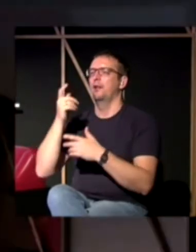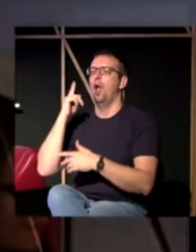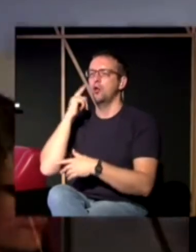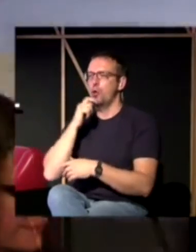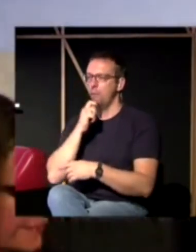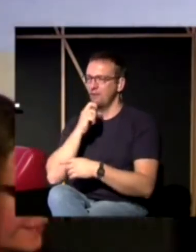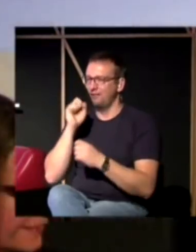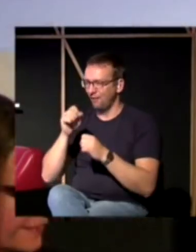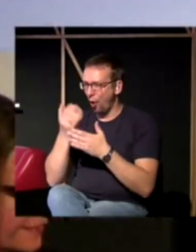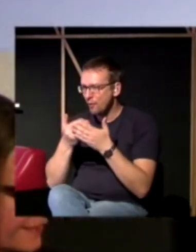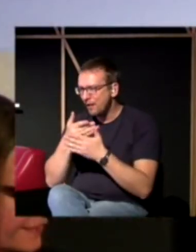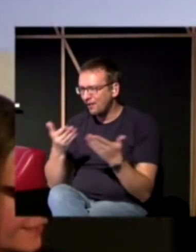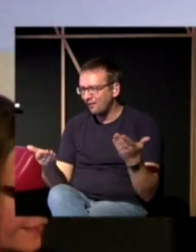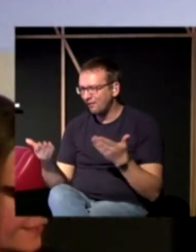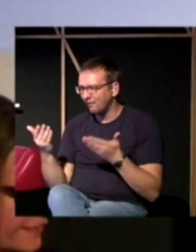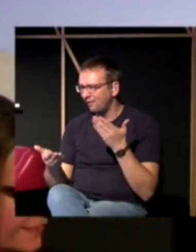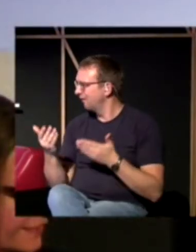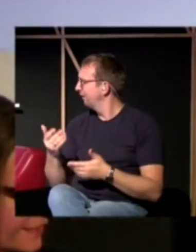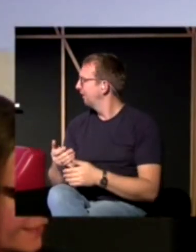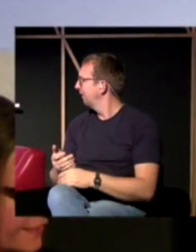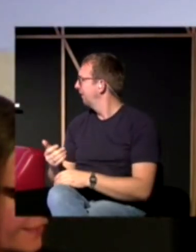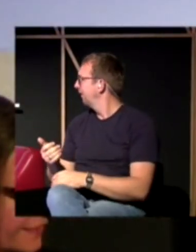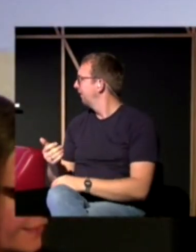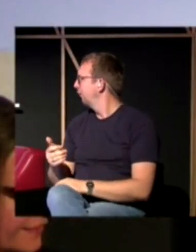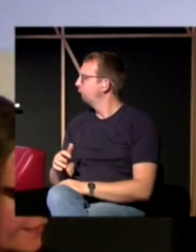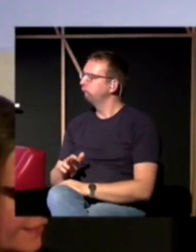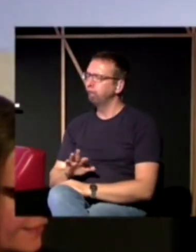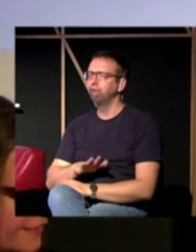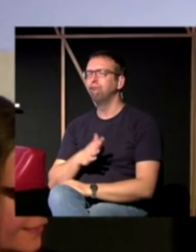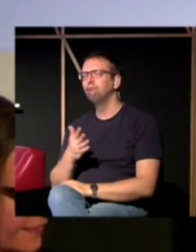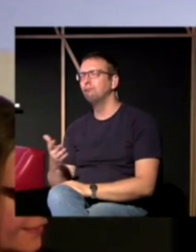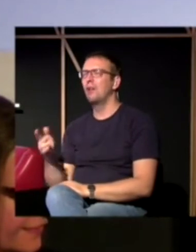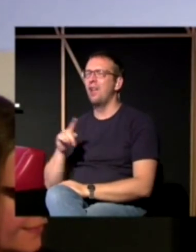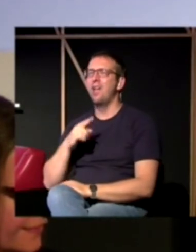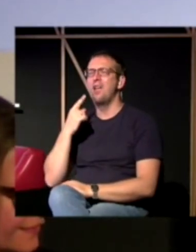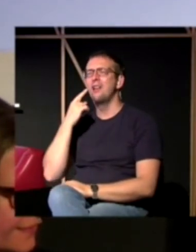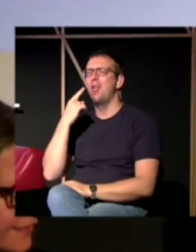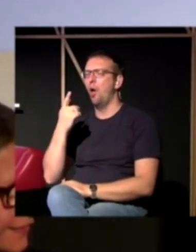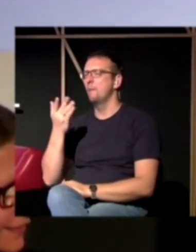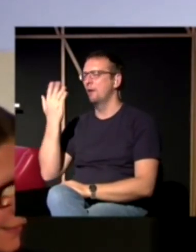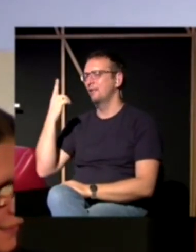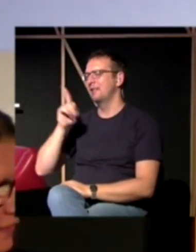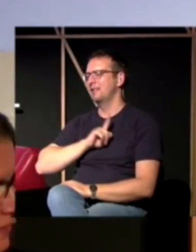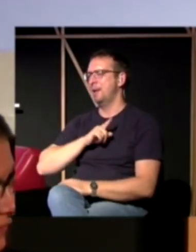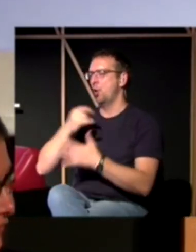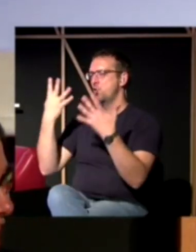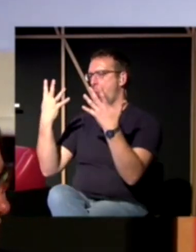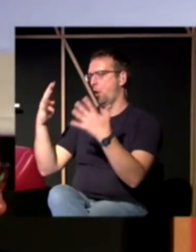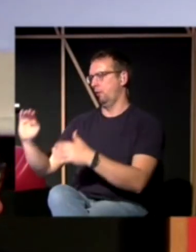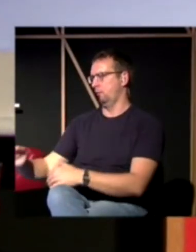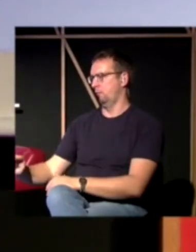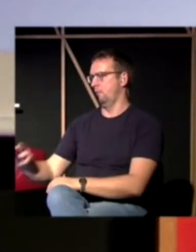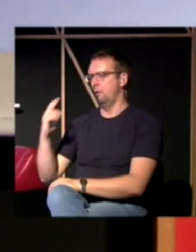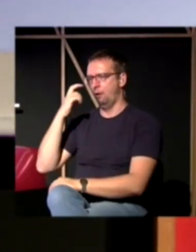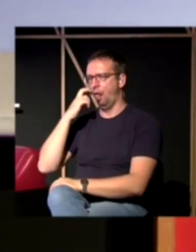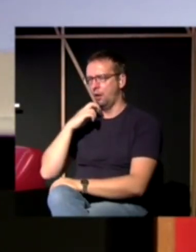I was 9 maybe when I chose to become a sports journalist because I love football and I wanted to share my passion of football